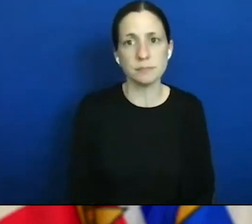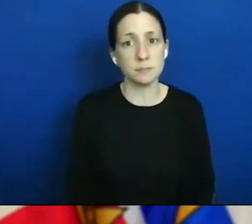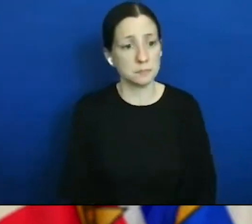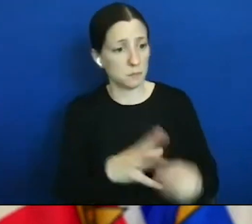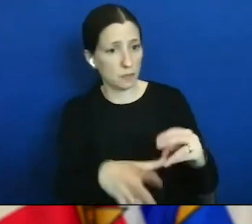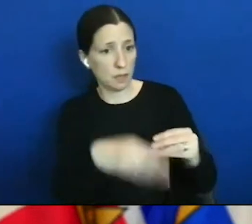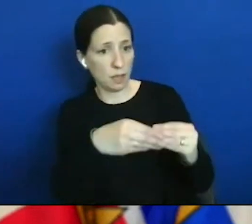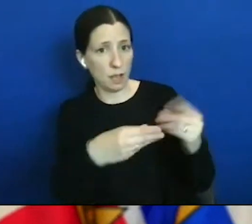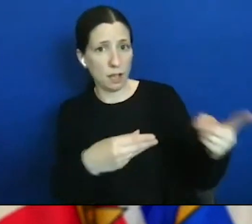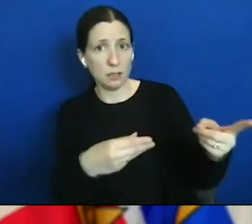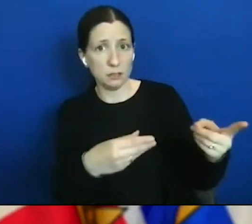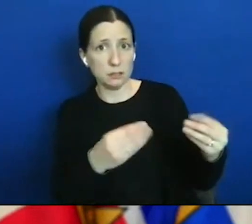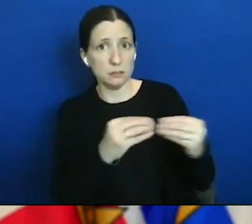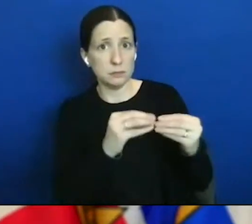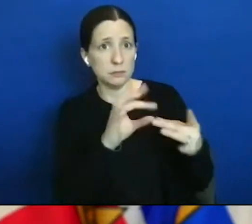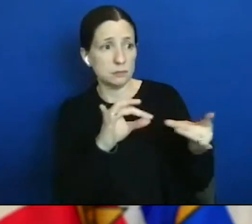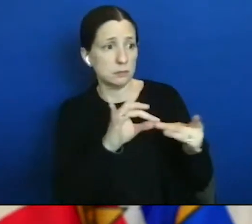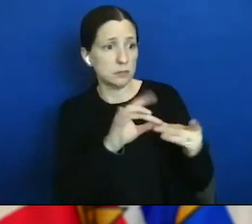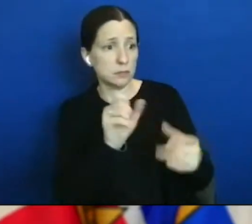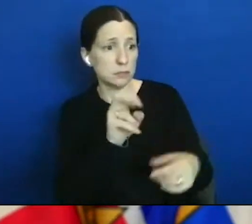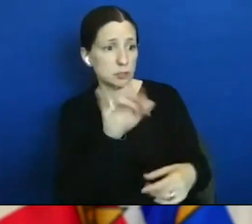wanted to add anything about Surrey.